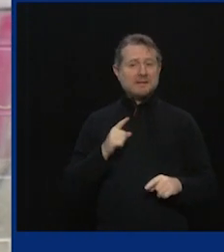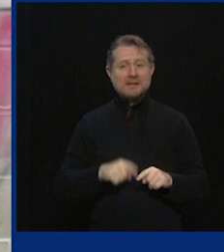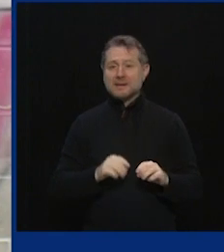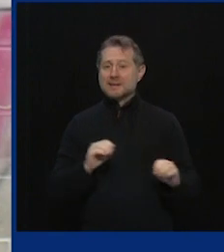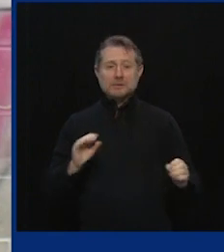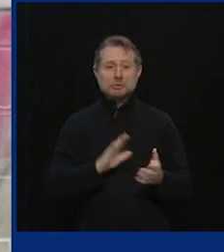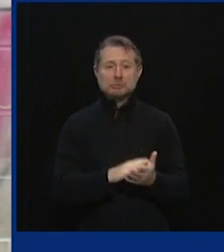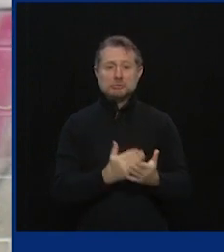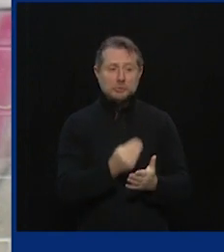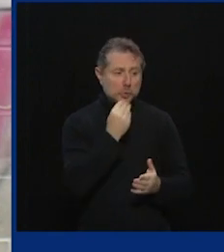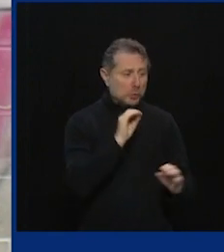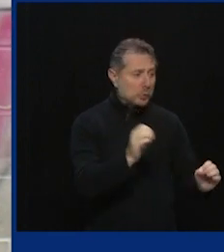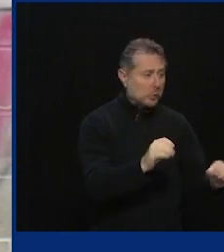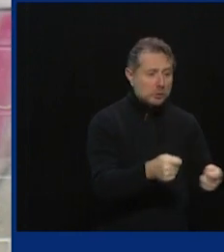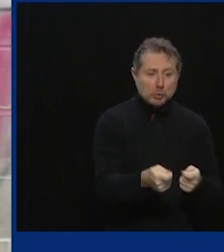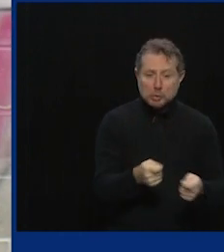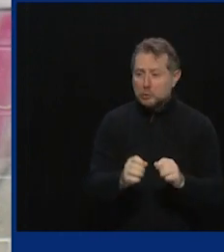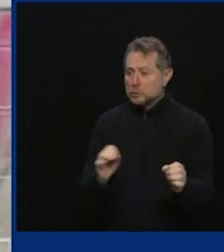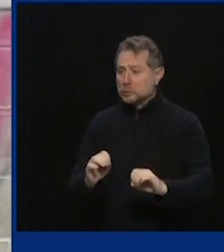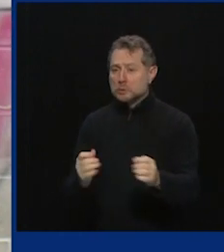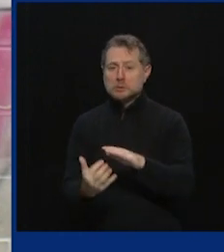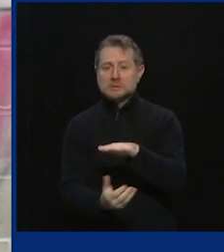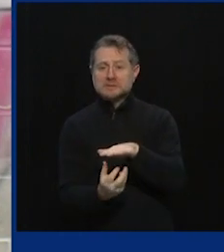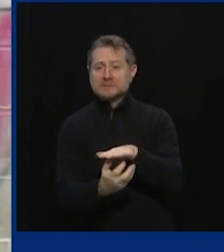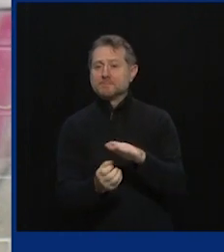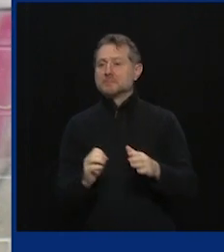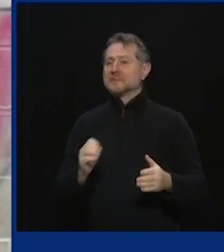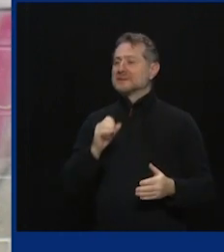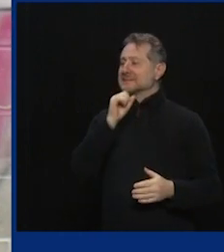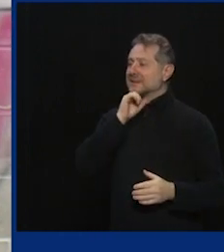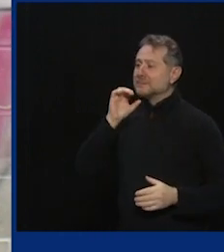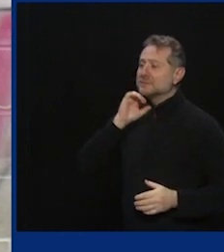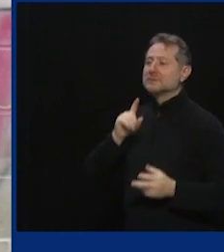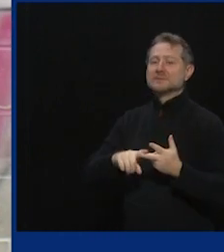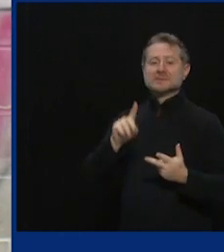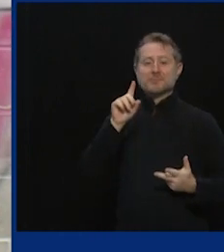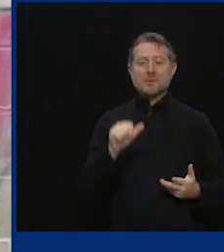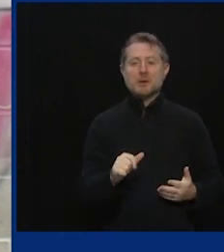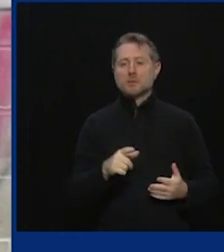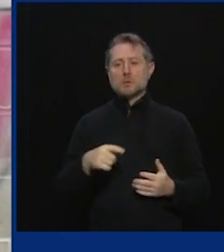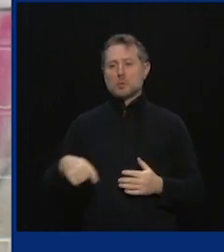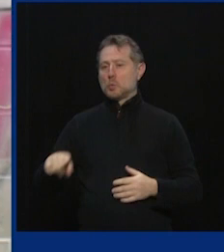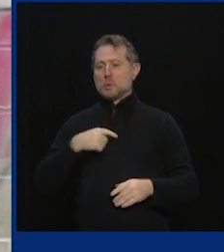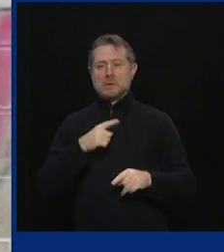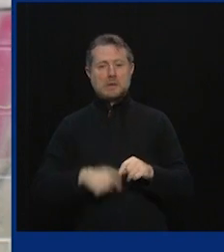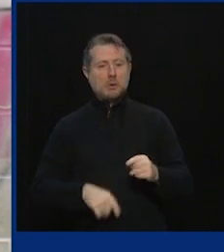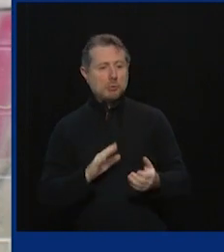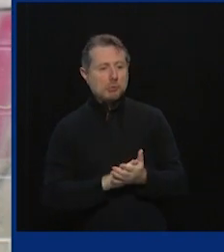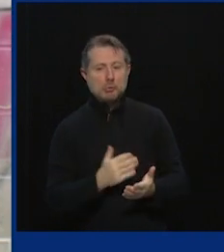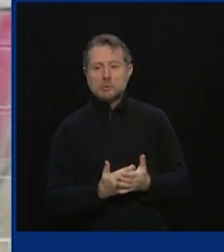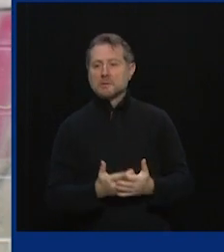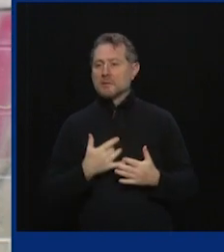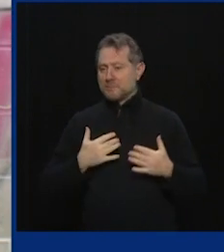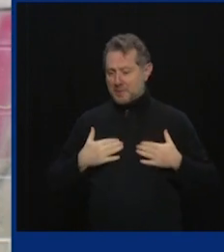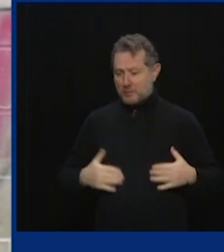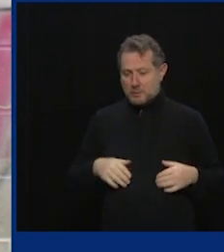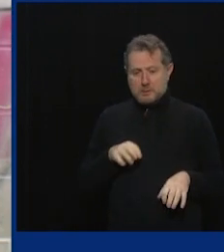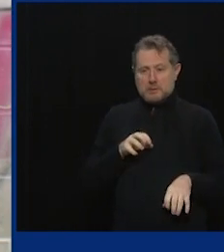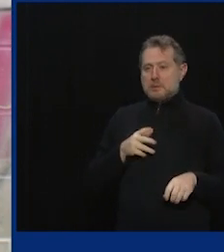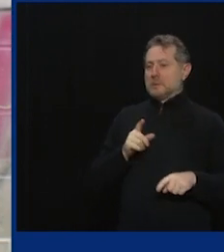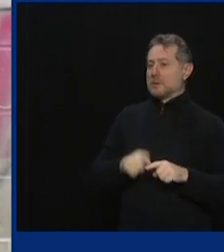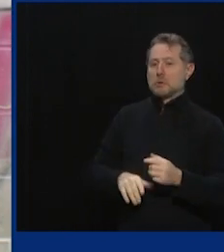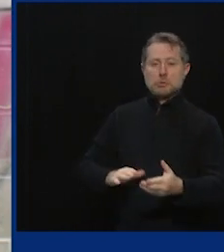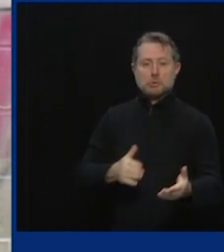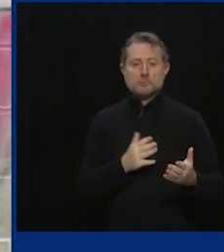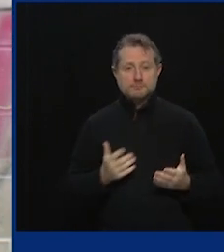to make food for themselves. Seniors and disabled persons may have challenges that prevent them from being able to prepare their own meals.